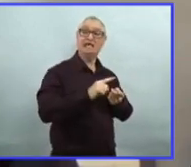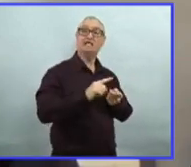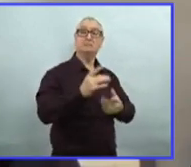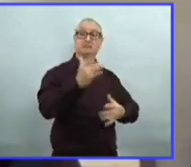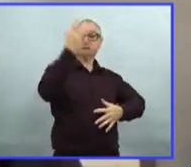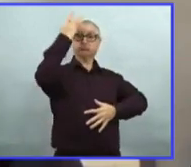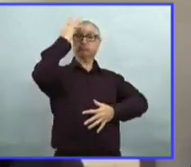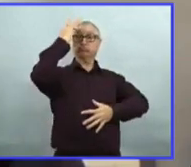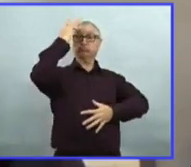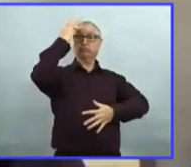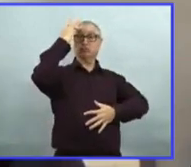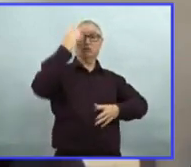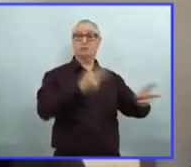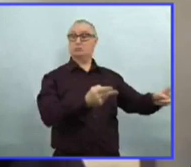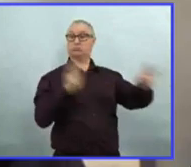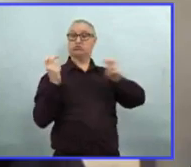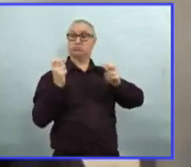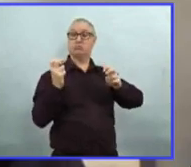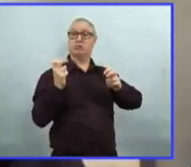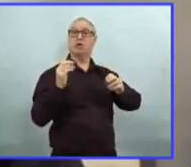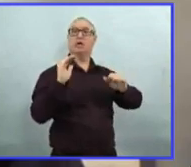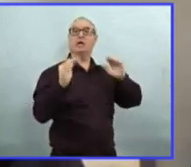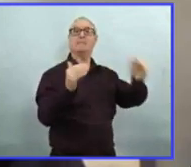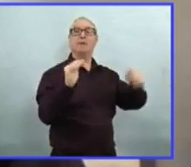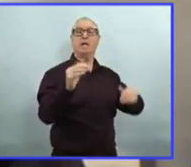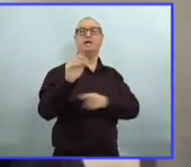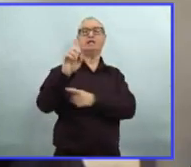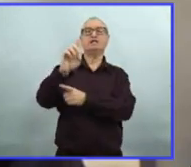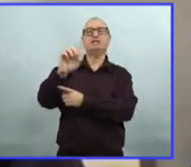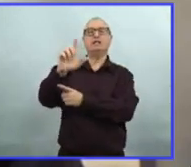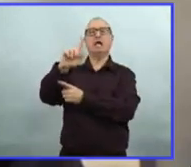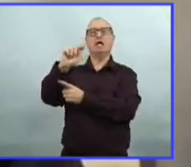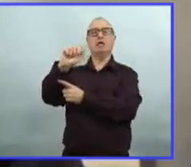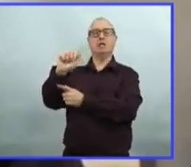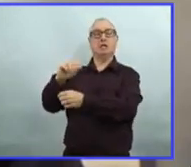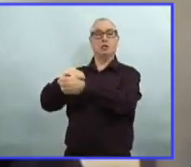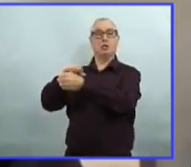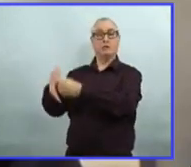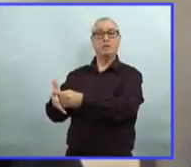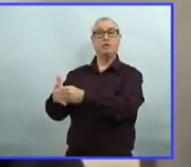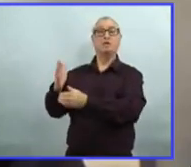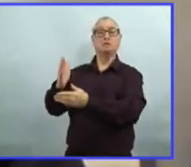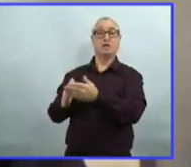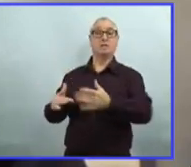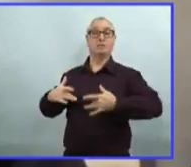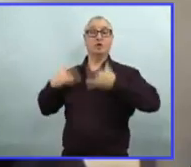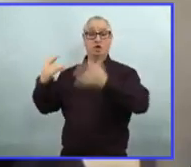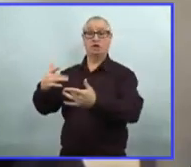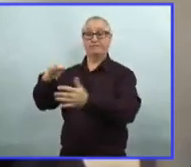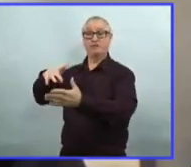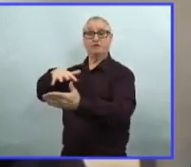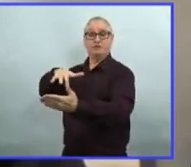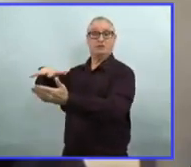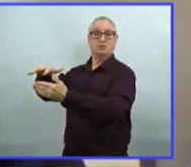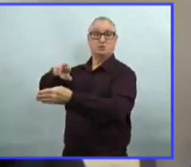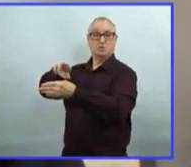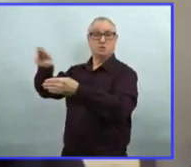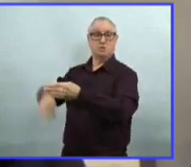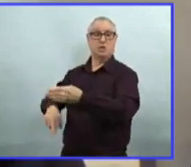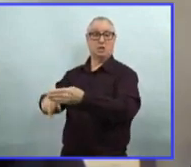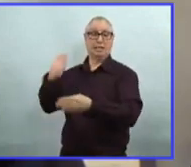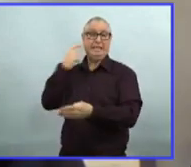of steps. We've done a lot of restrictions right now, and I'm sure there'll be questions here